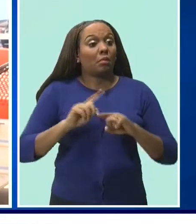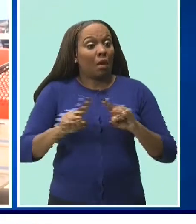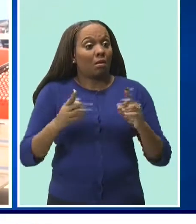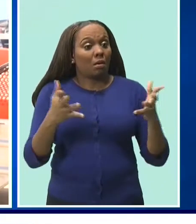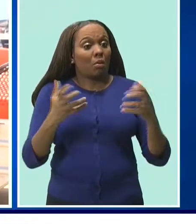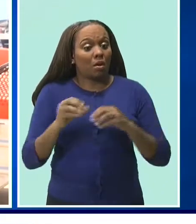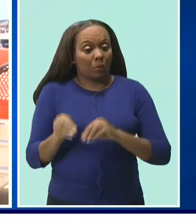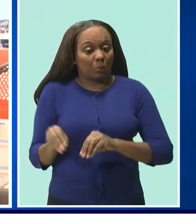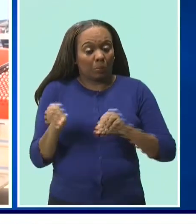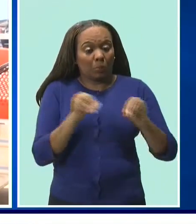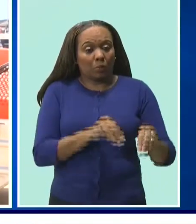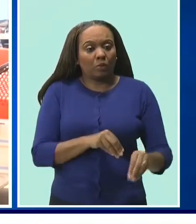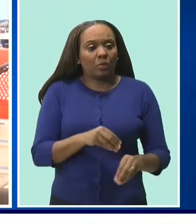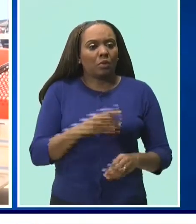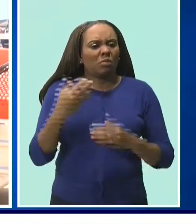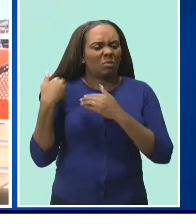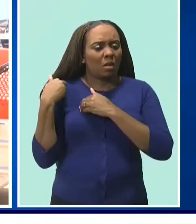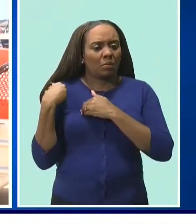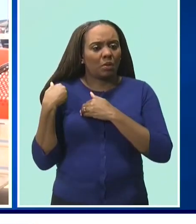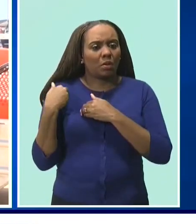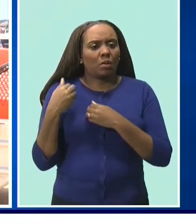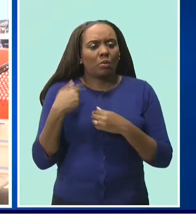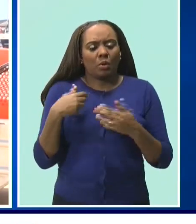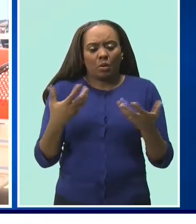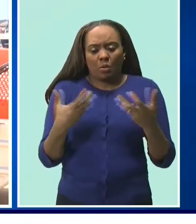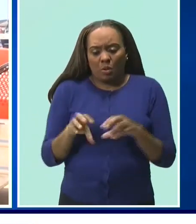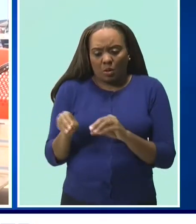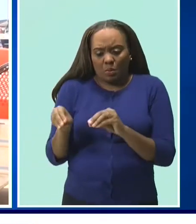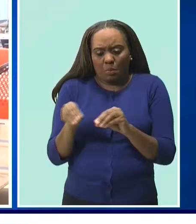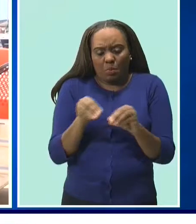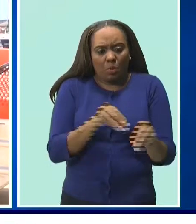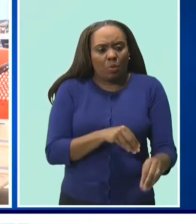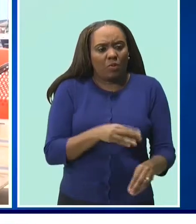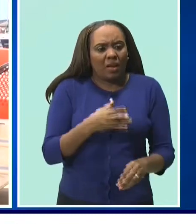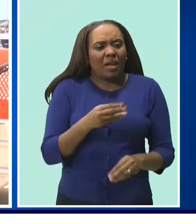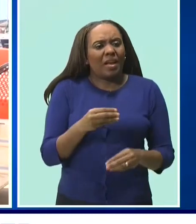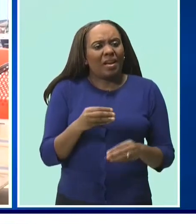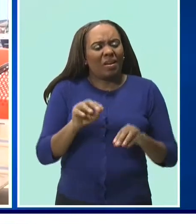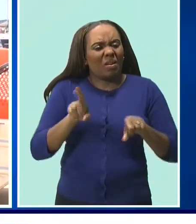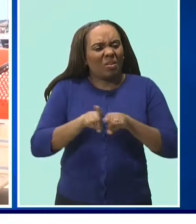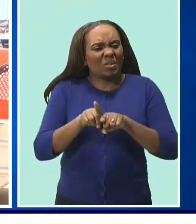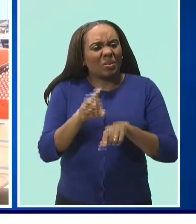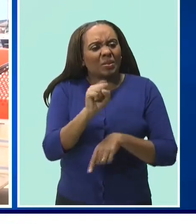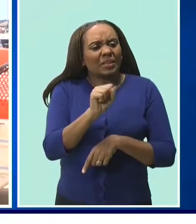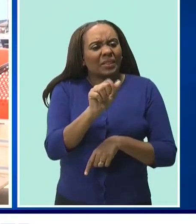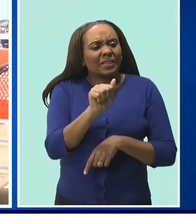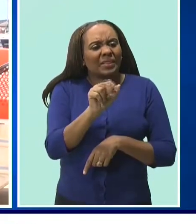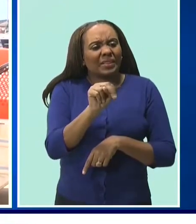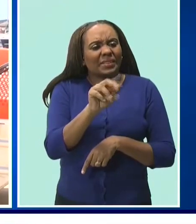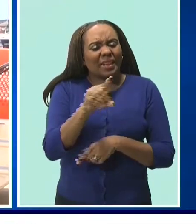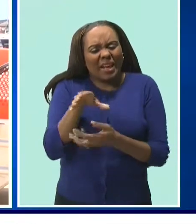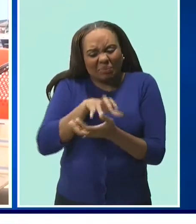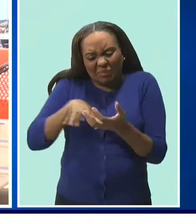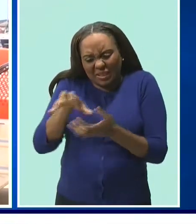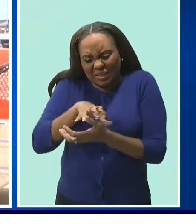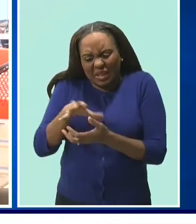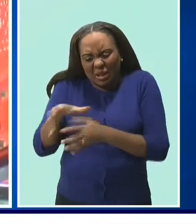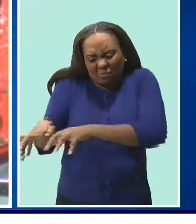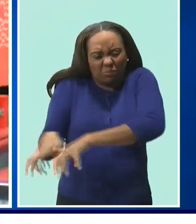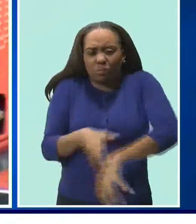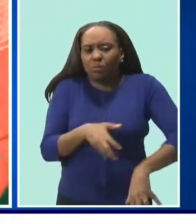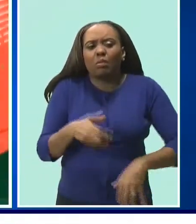seaweed and take all the sand. It was more about respecting one ecosystem and not trying to advance one at the detriment of